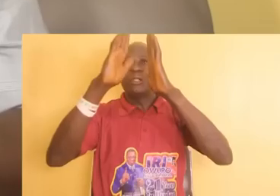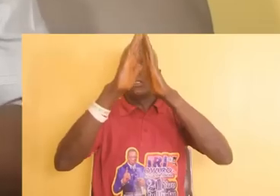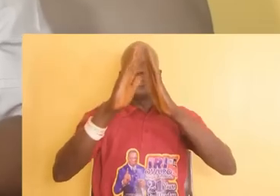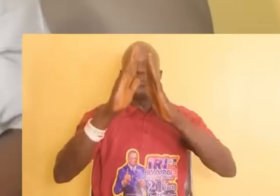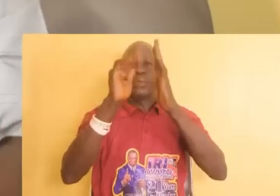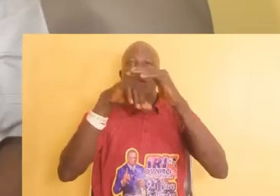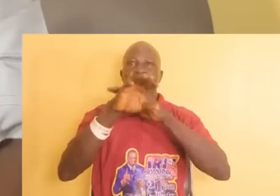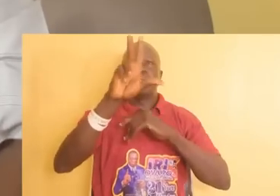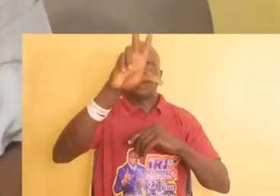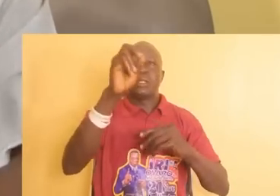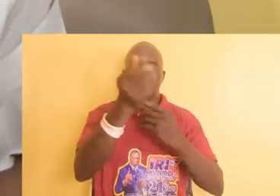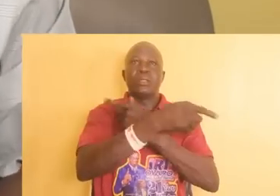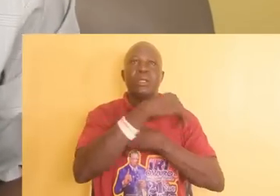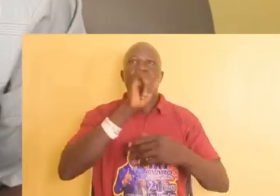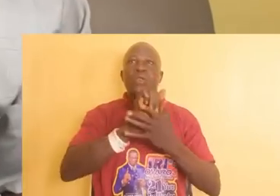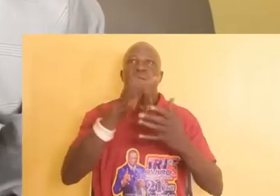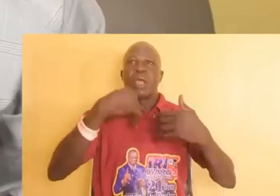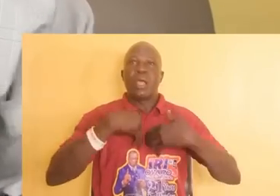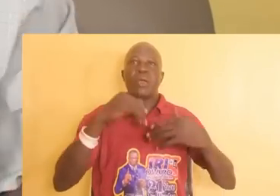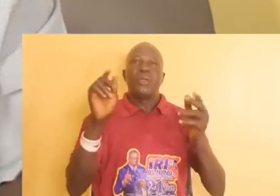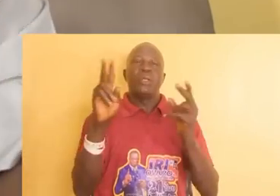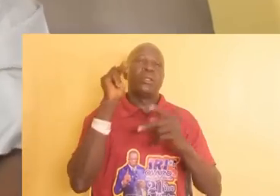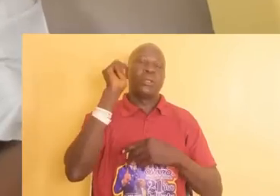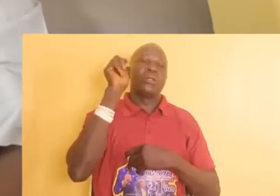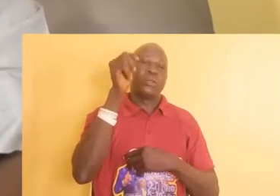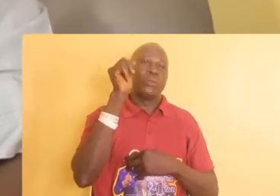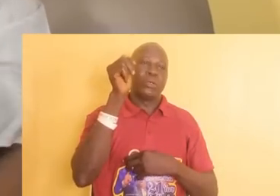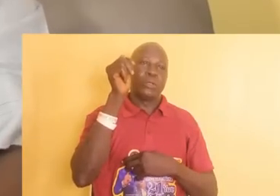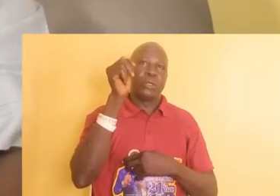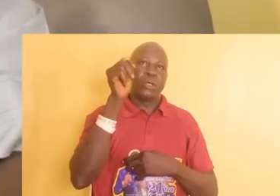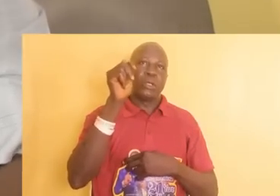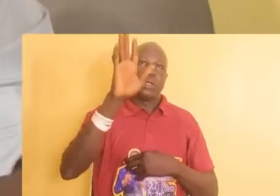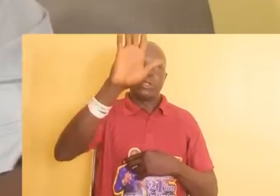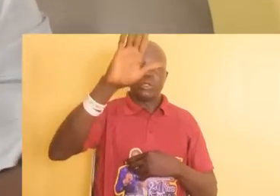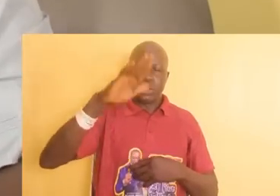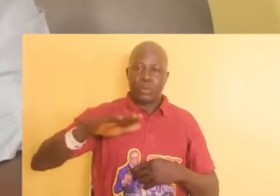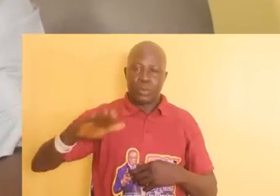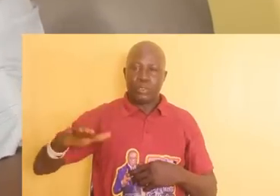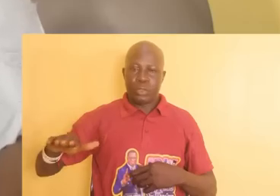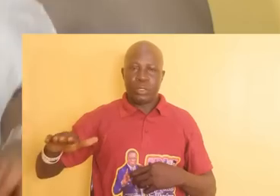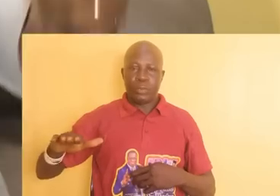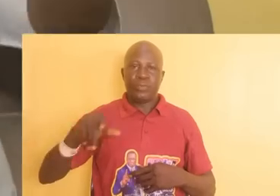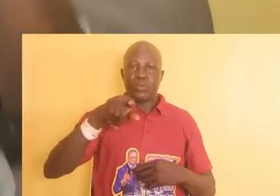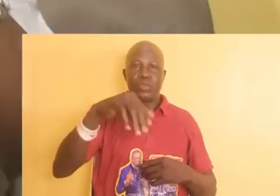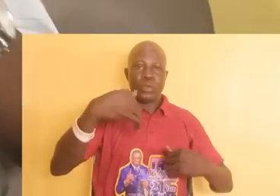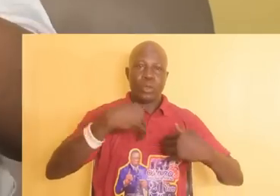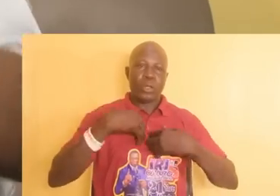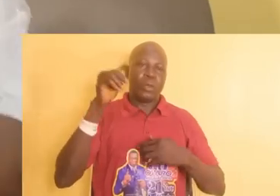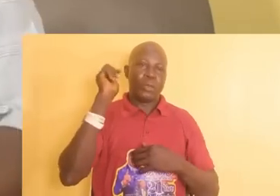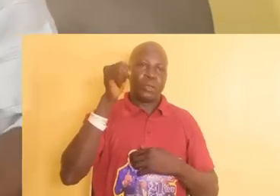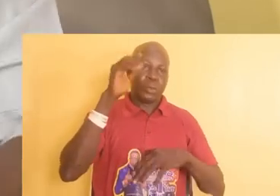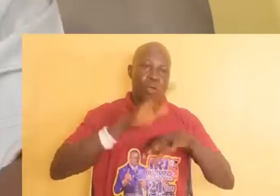ye wa make testimony amen we have testimony omo re ye your children wa ni eri lori